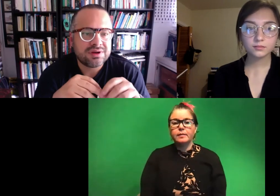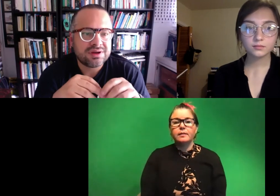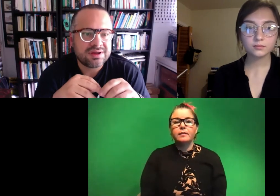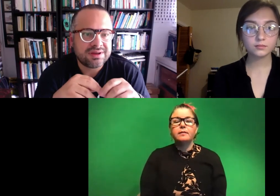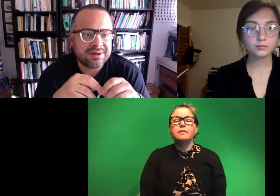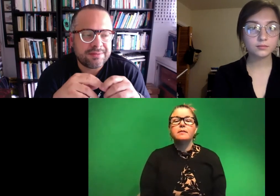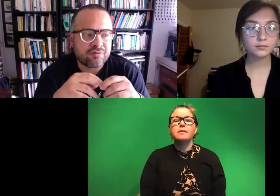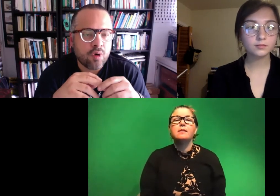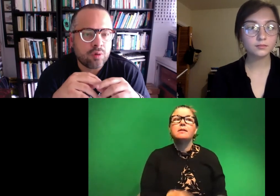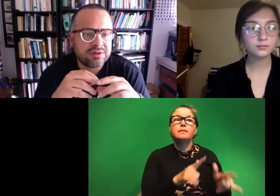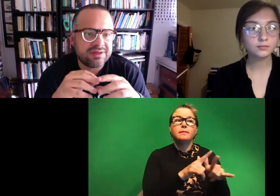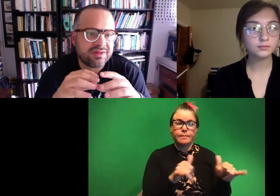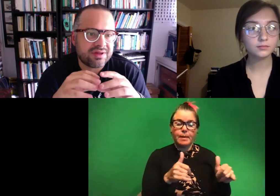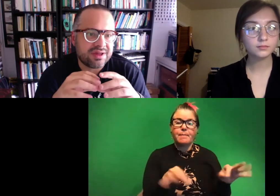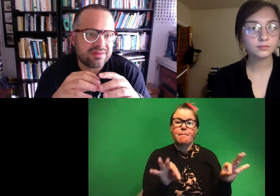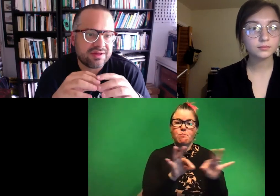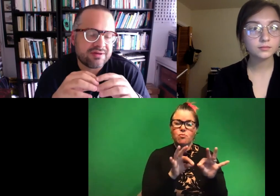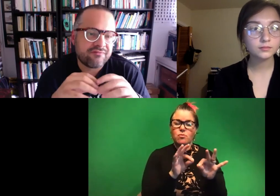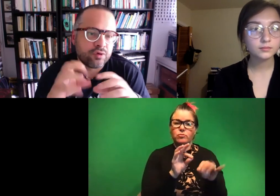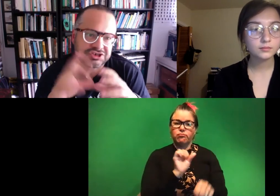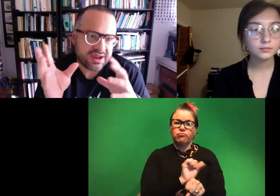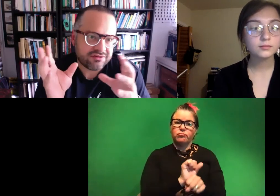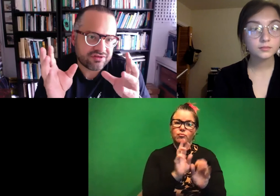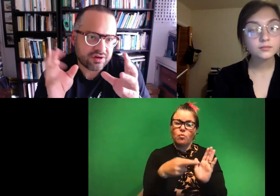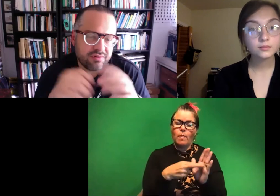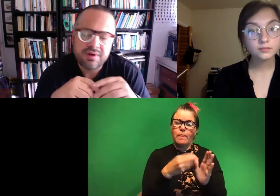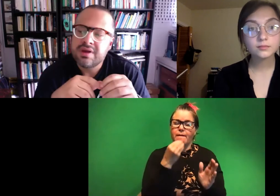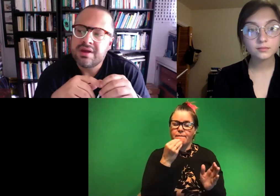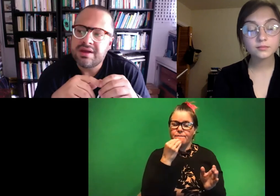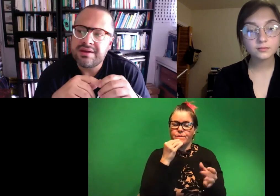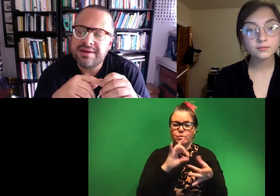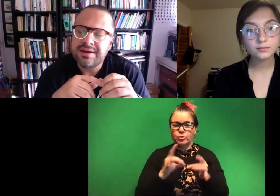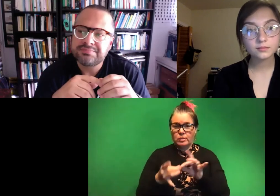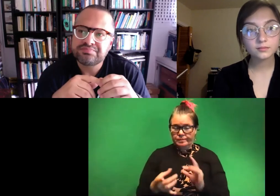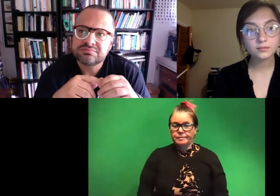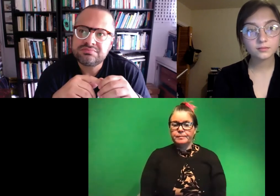important role in the food chain, you know?